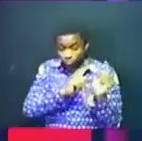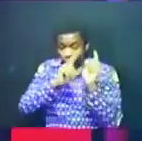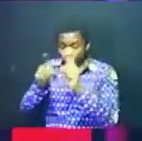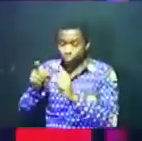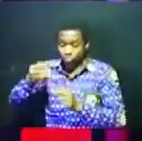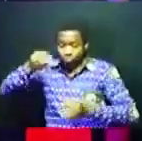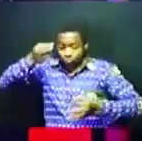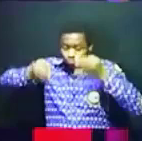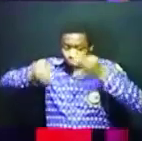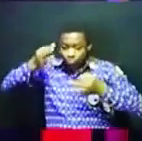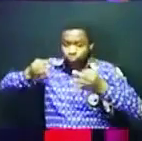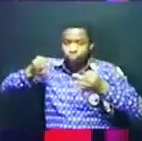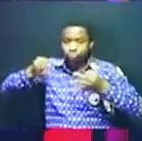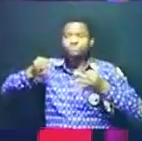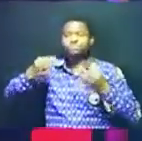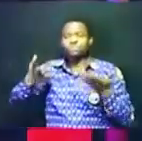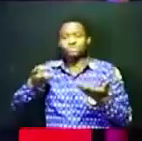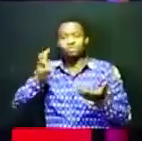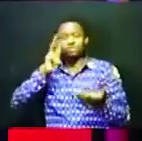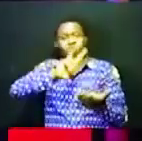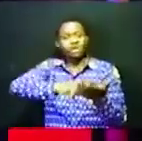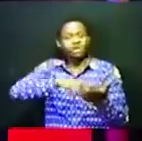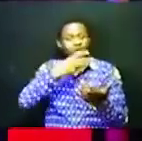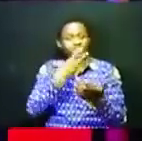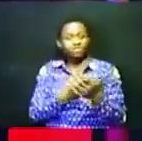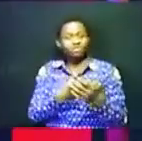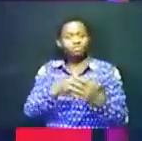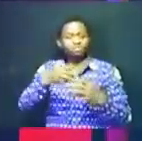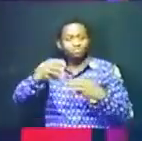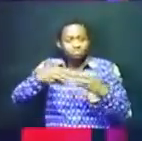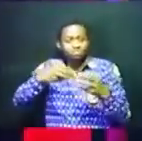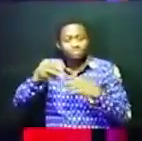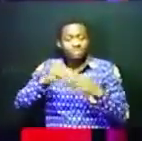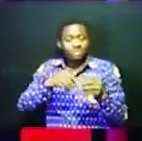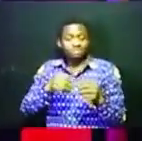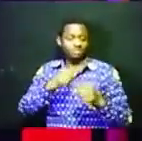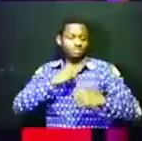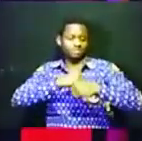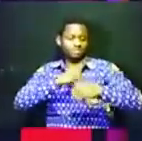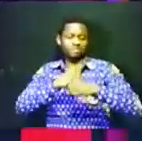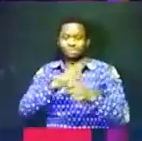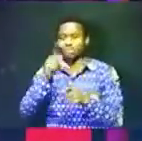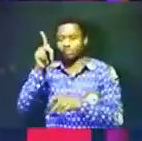afford evidence of a matter in defense of